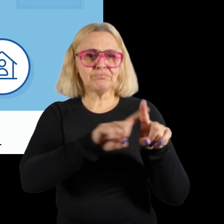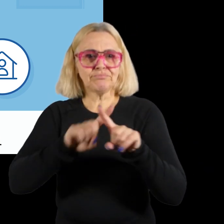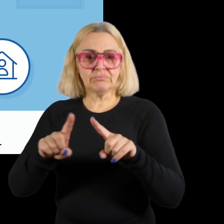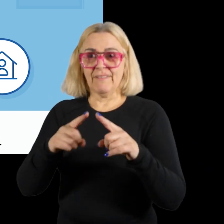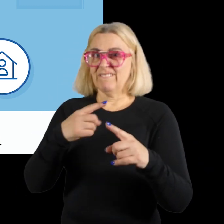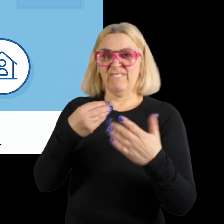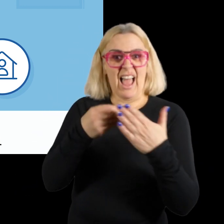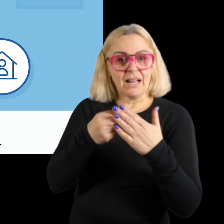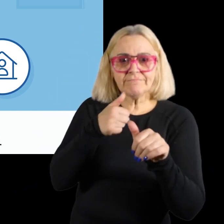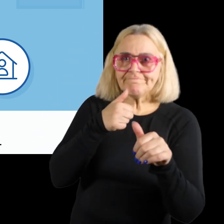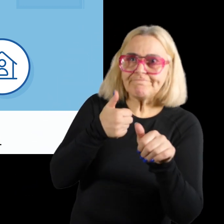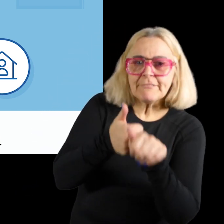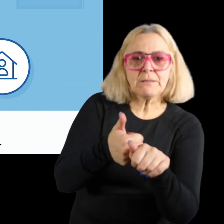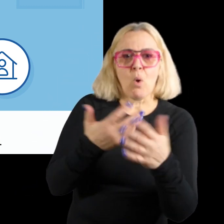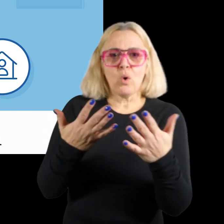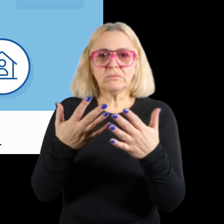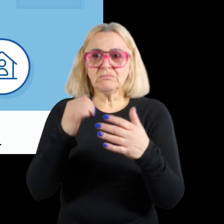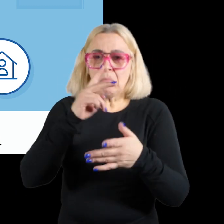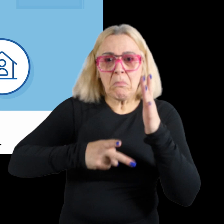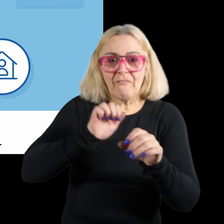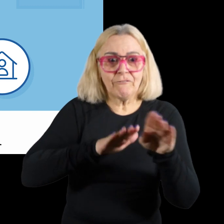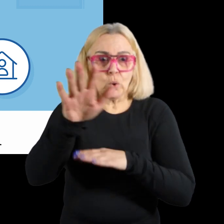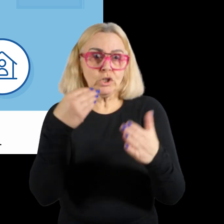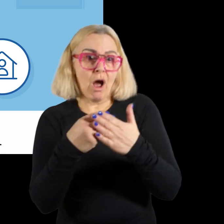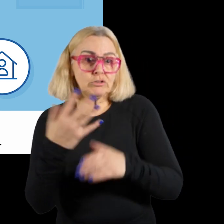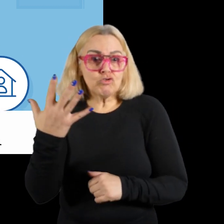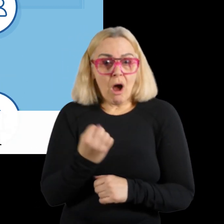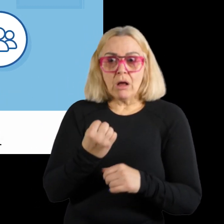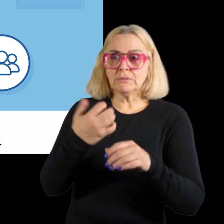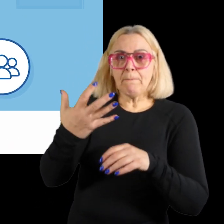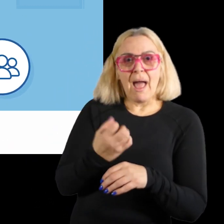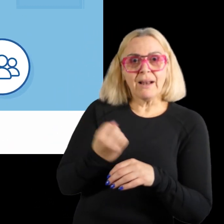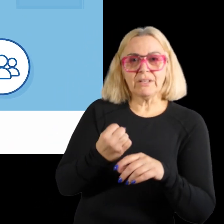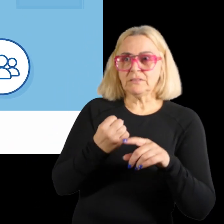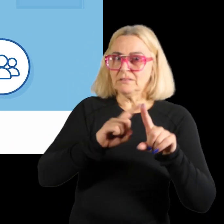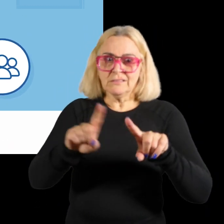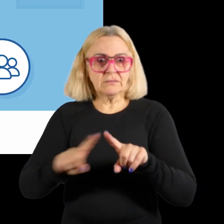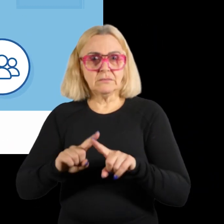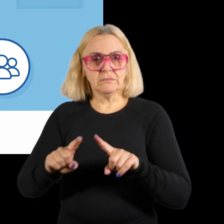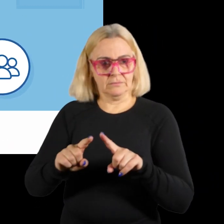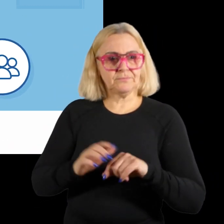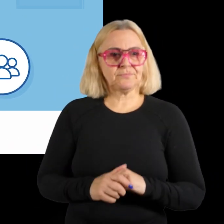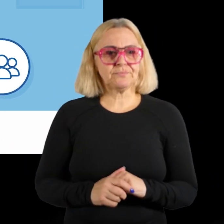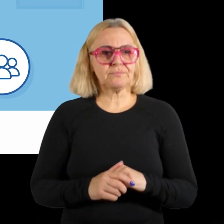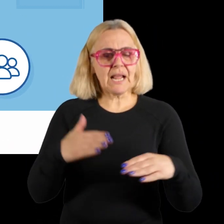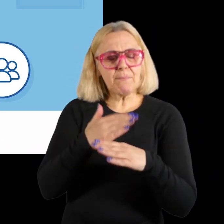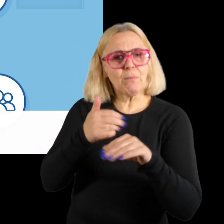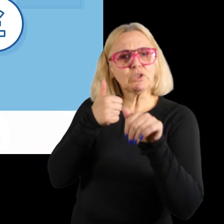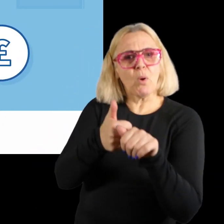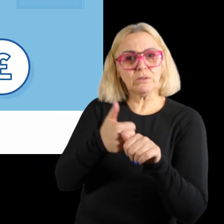for future care costs, grants, benefits and carers' allowances, employment support and benefits